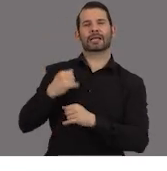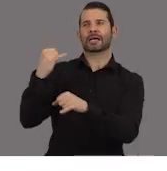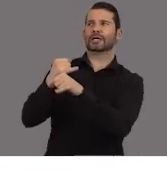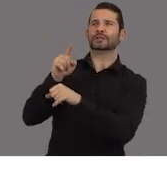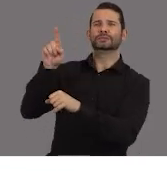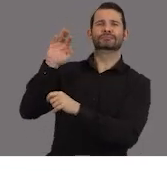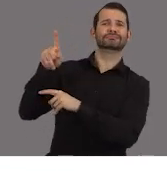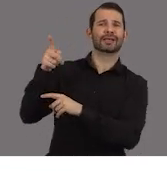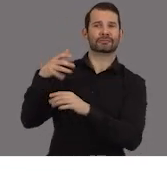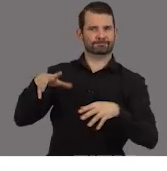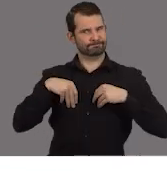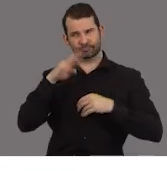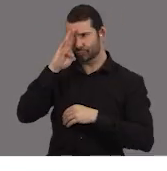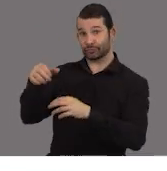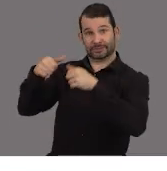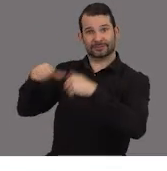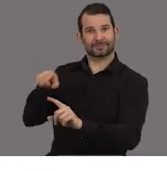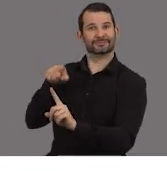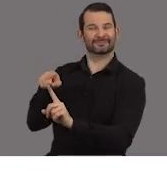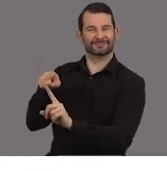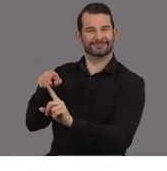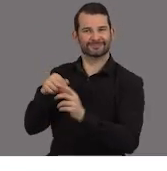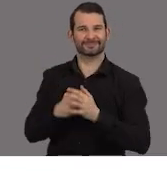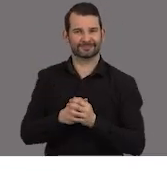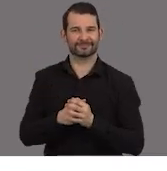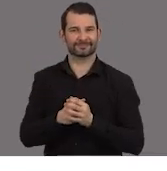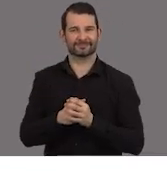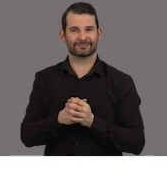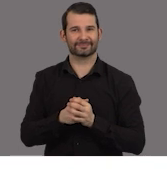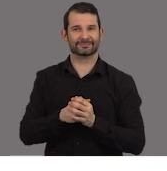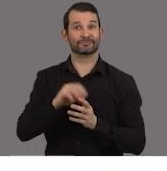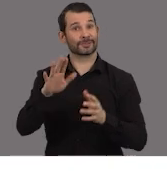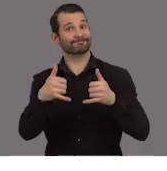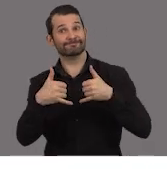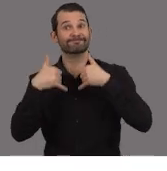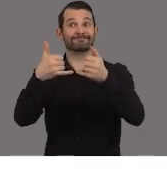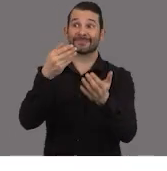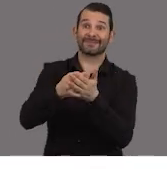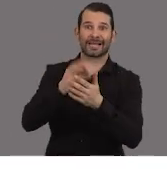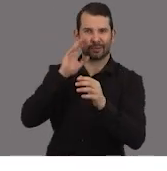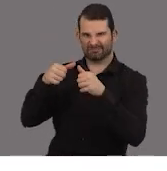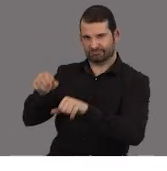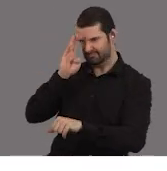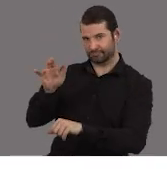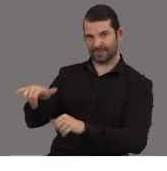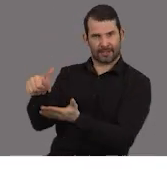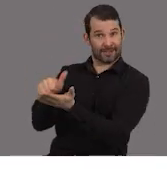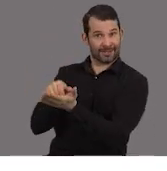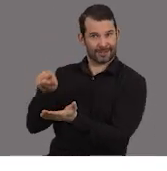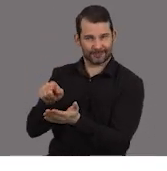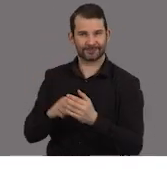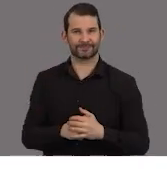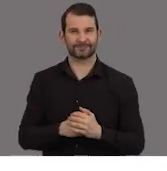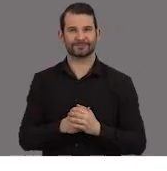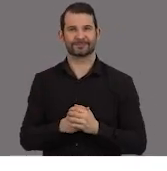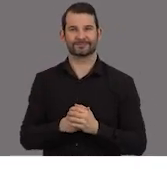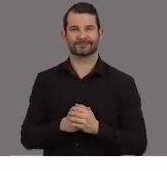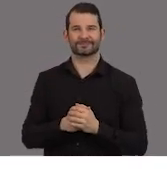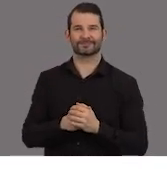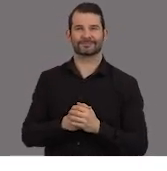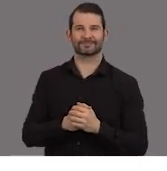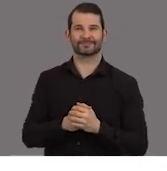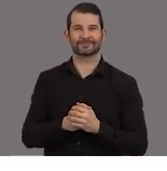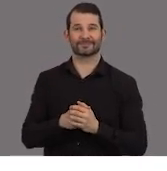Canadian institution that accepts direct deposit. Your funding will be deposited into this account.